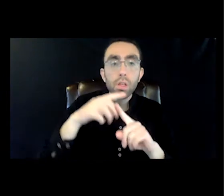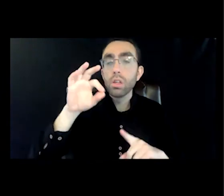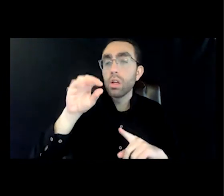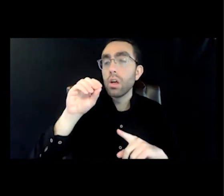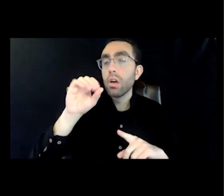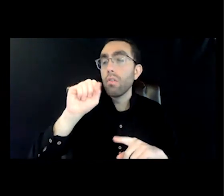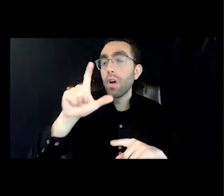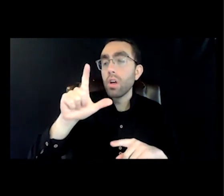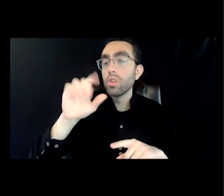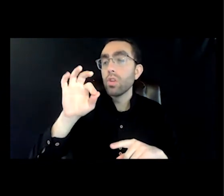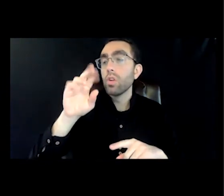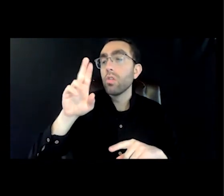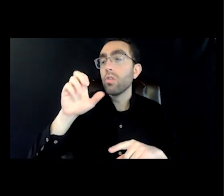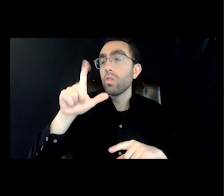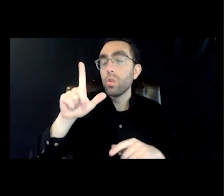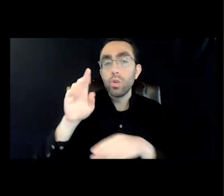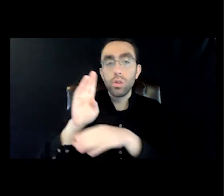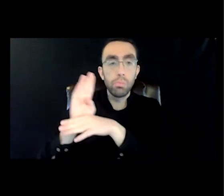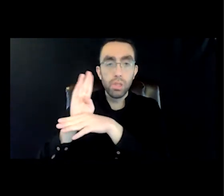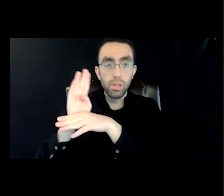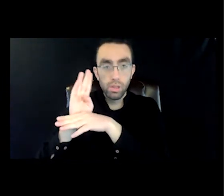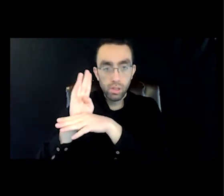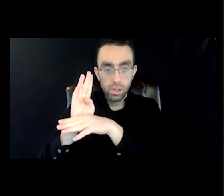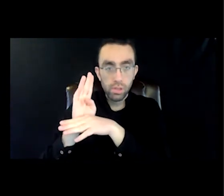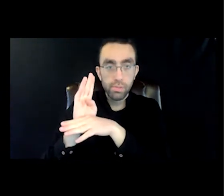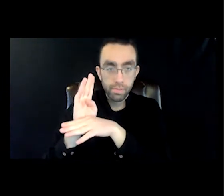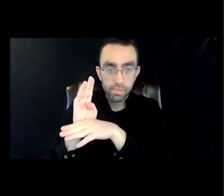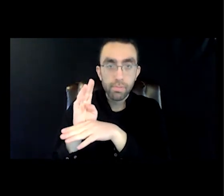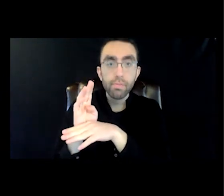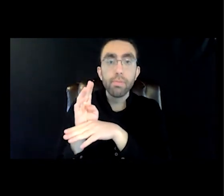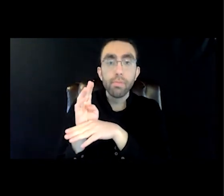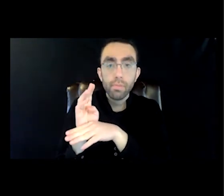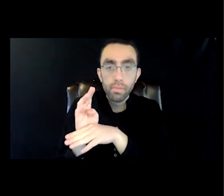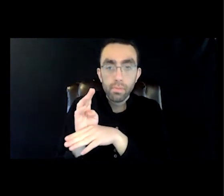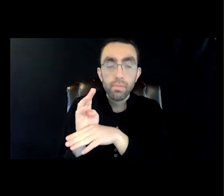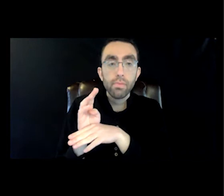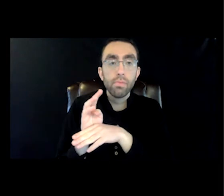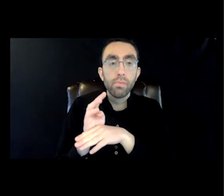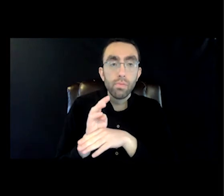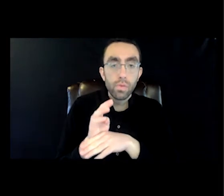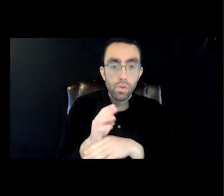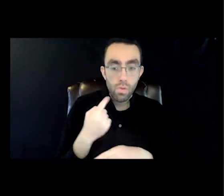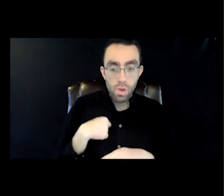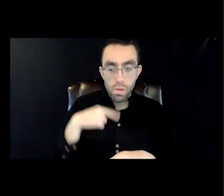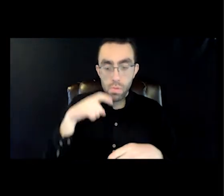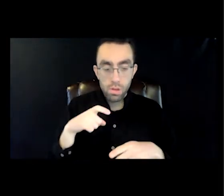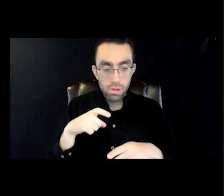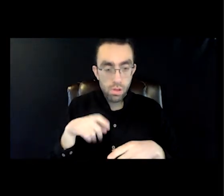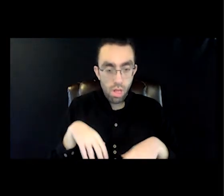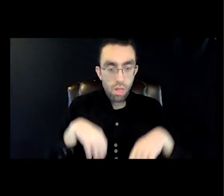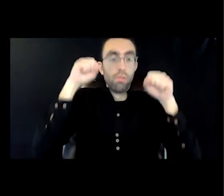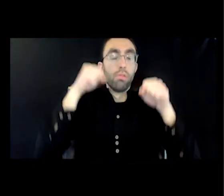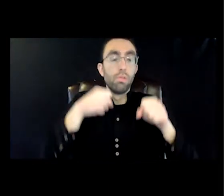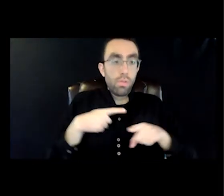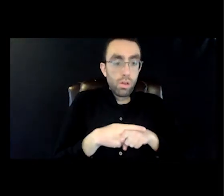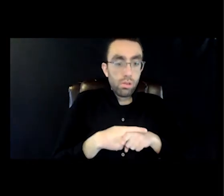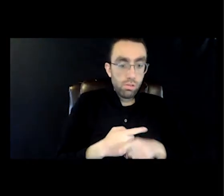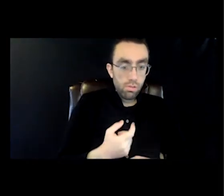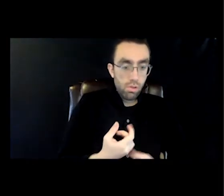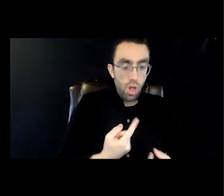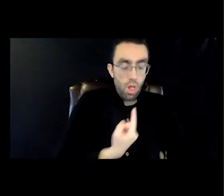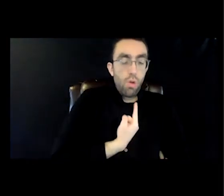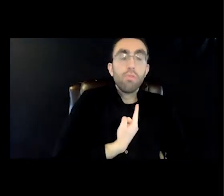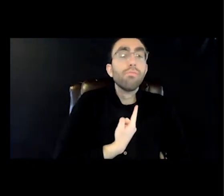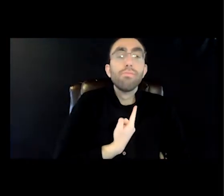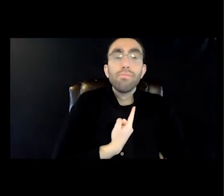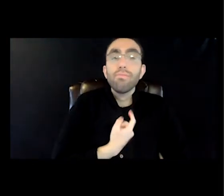and neoliberalism trying to make us take on this crisis in isolation. And I think I'll just add another